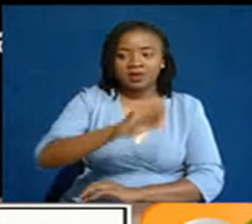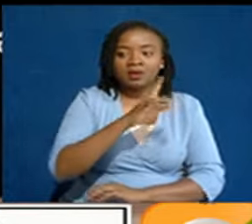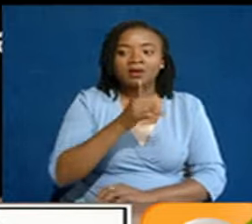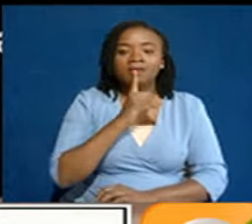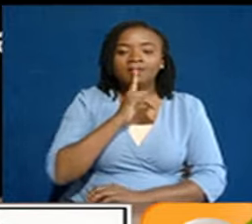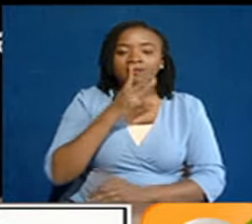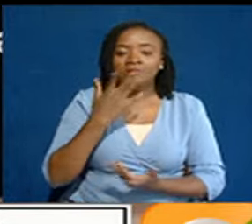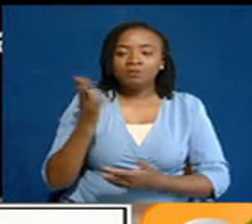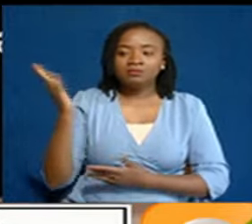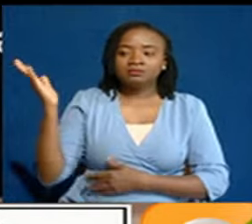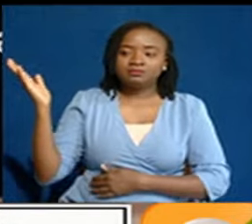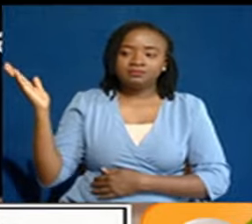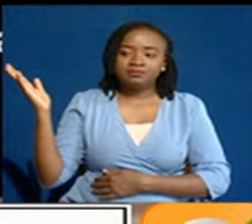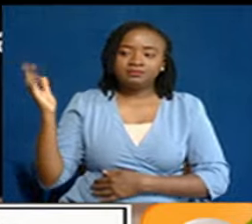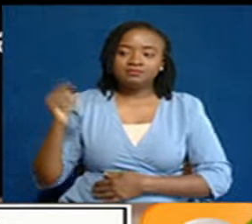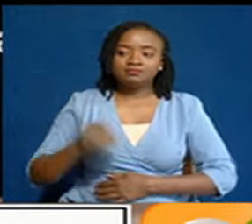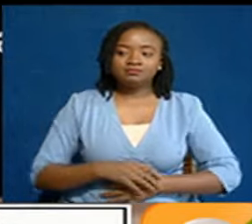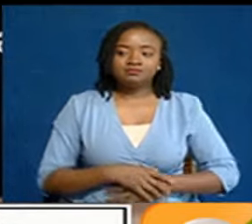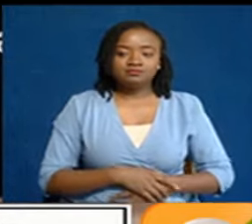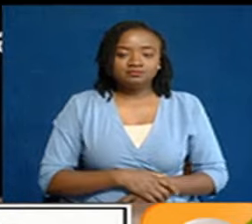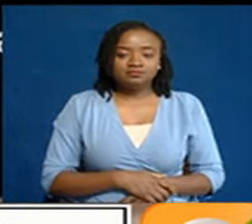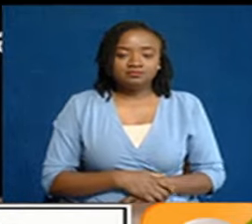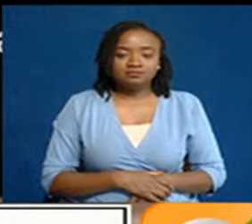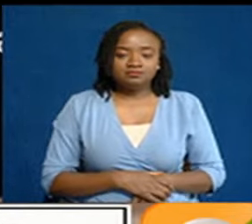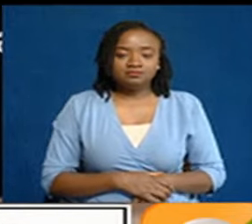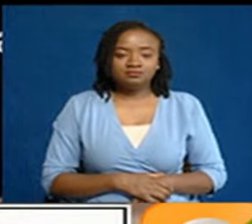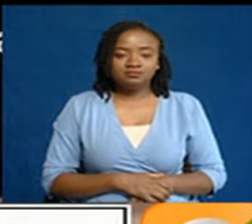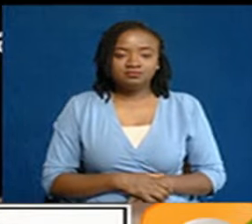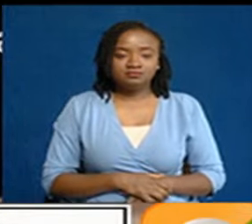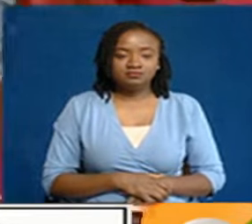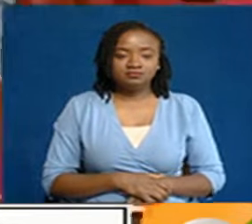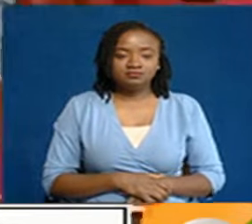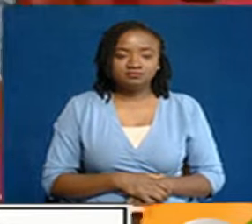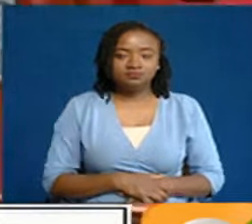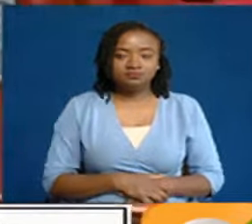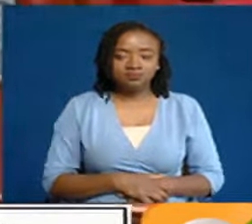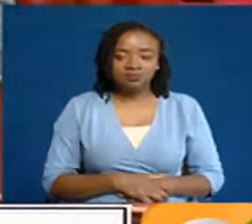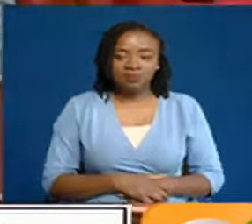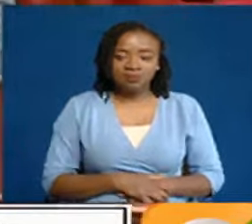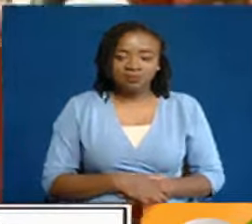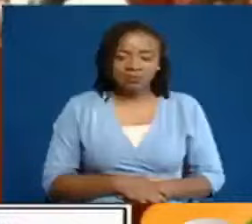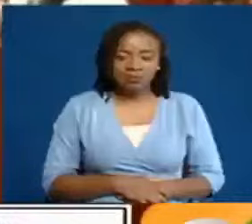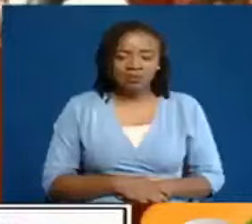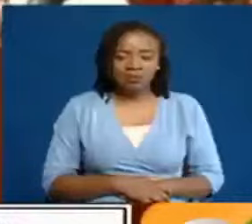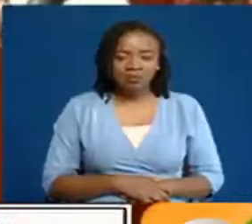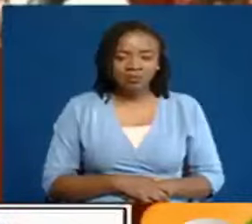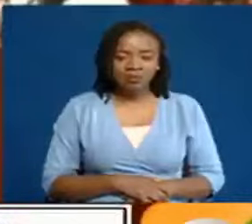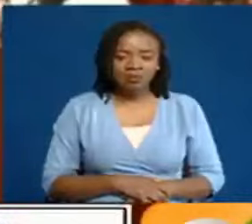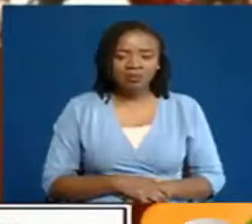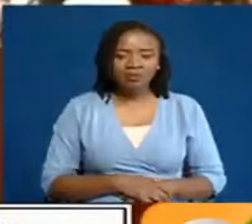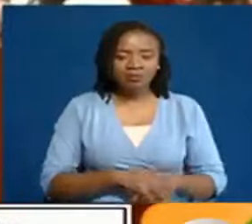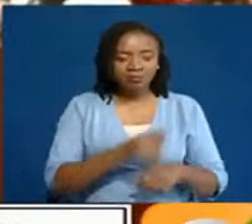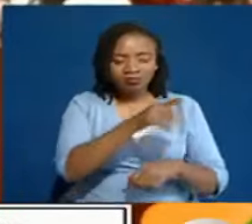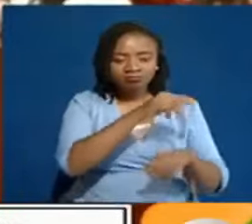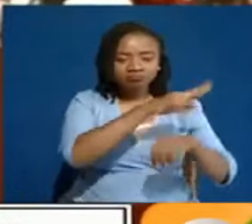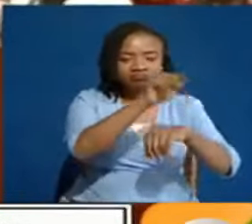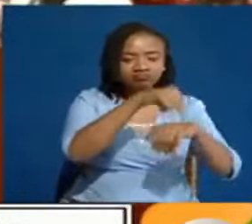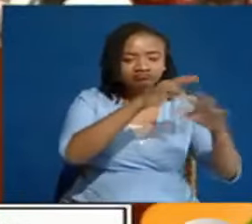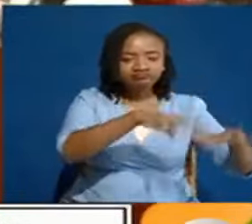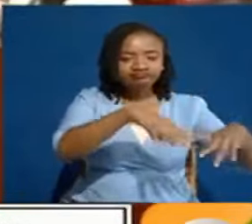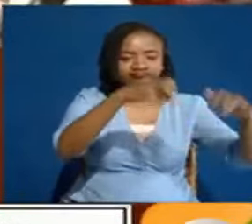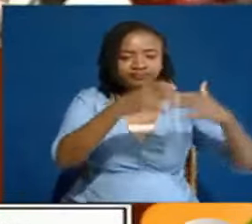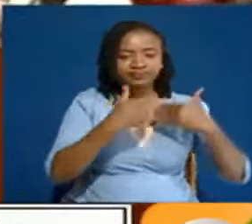were no sufficient grounds to hang the noose around Gachagua's neck. Premier. The National Assembly currently